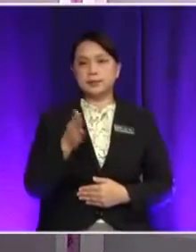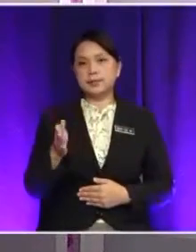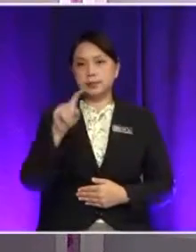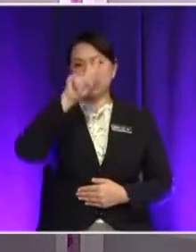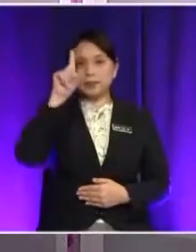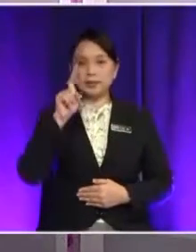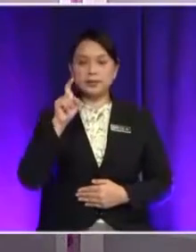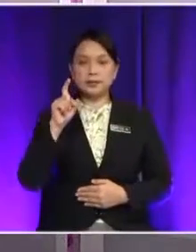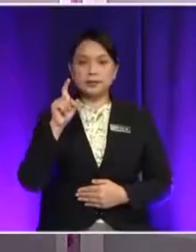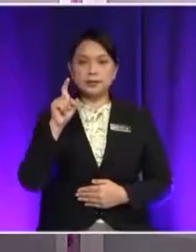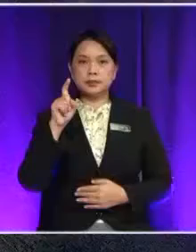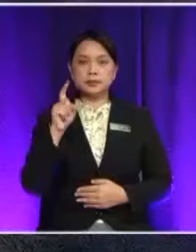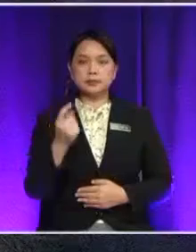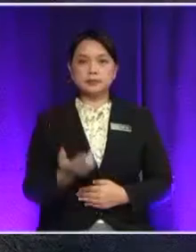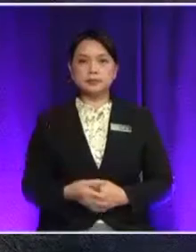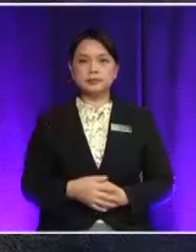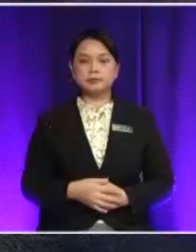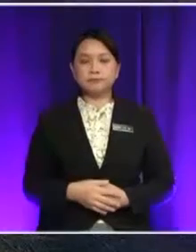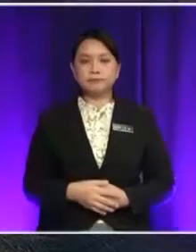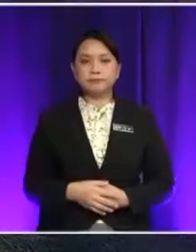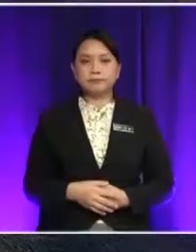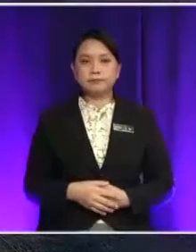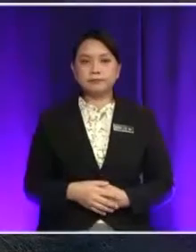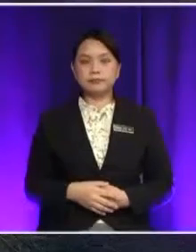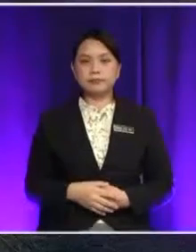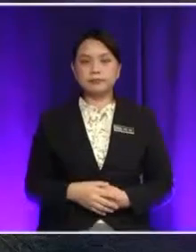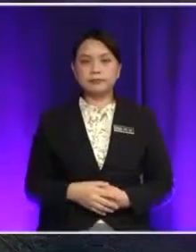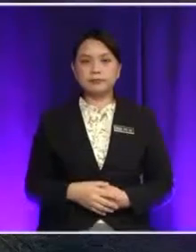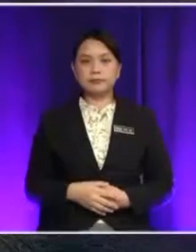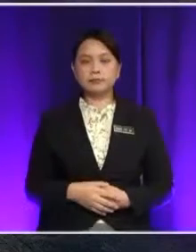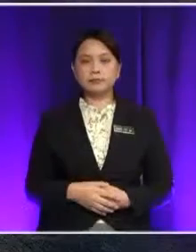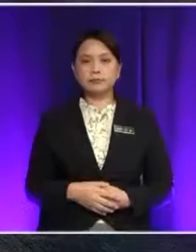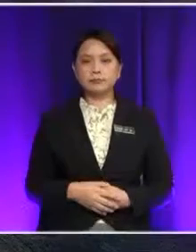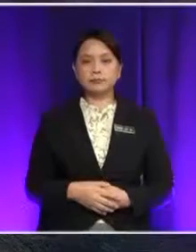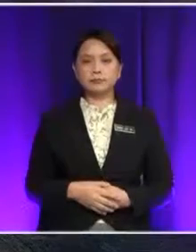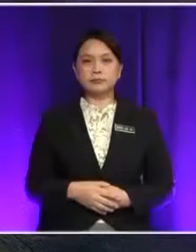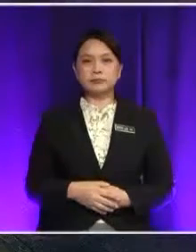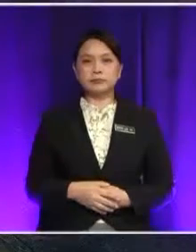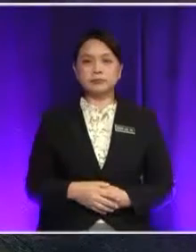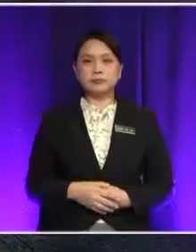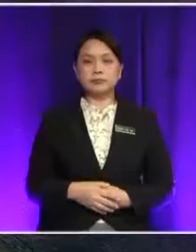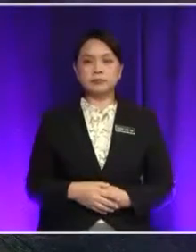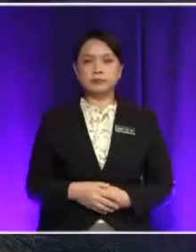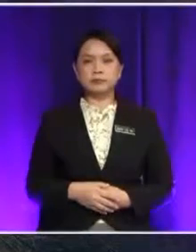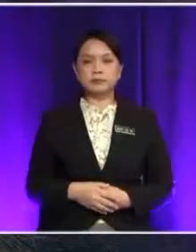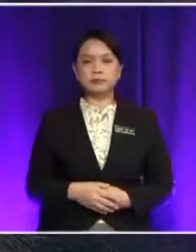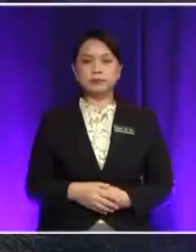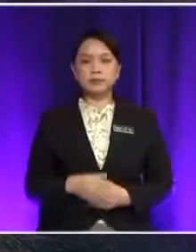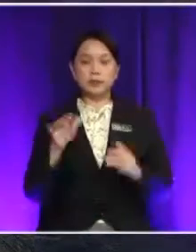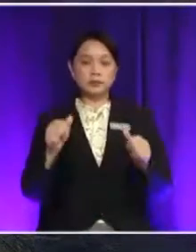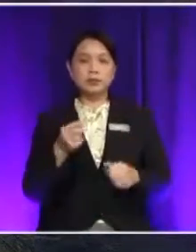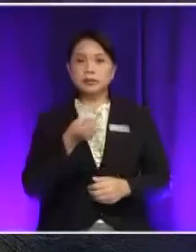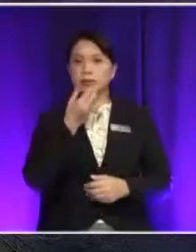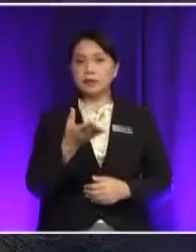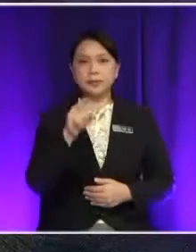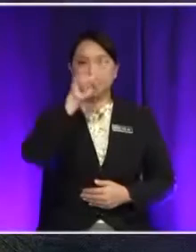The answer. Anyone wants to give it a shot? Straight to the answer, right, madam? Can I give a shot, madam? Okay, Lily, can you just give me the answer? Go straight